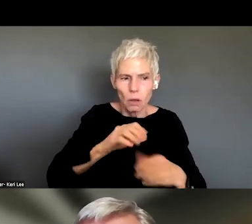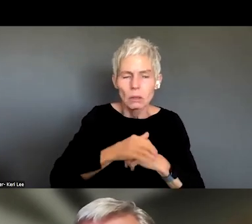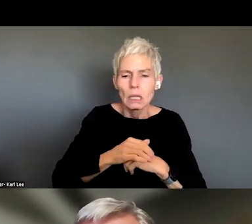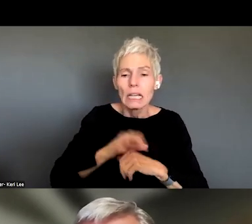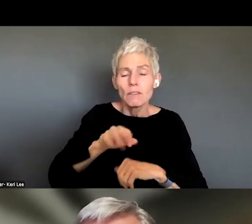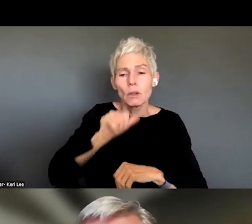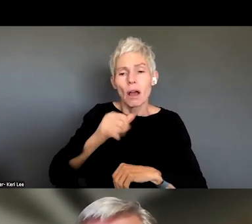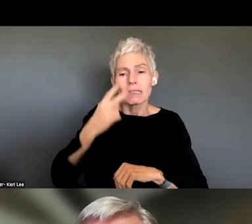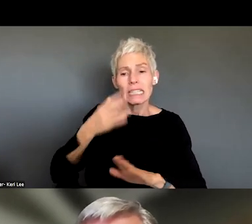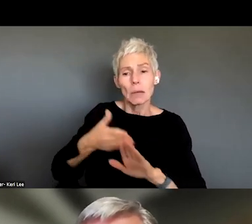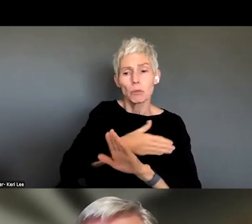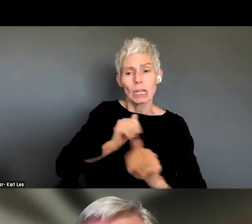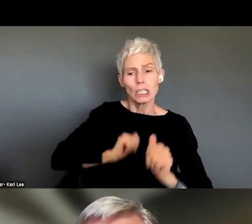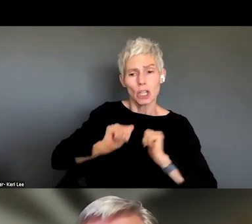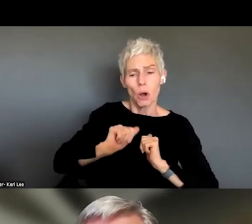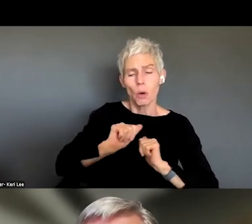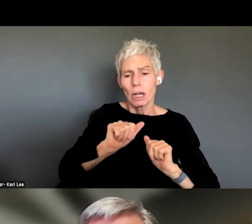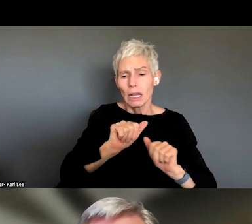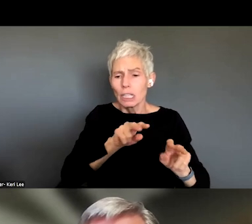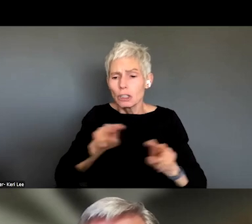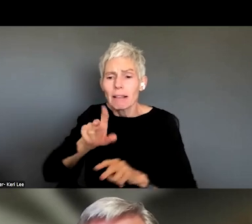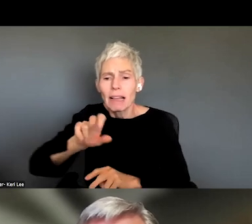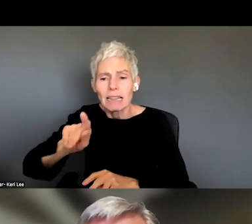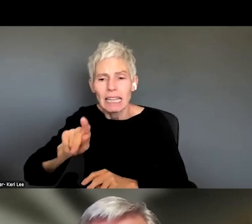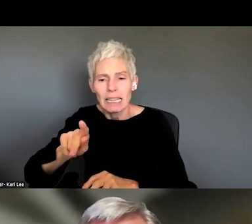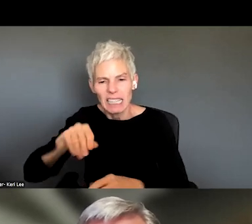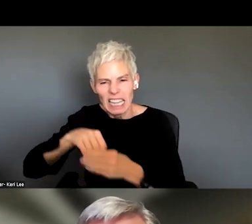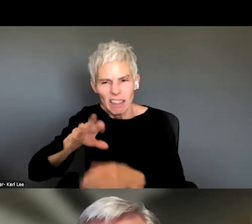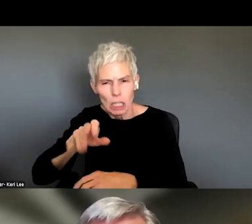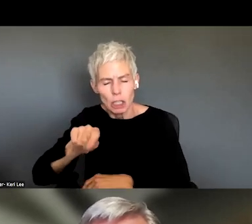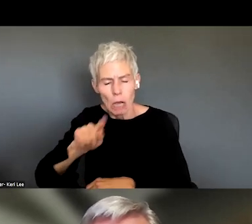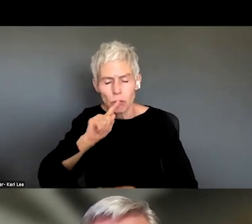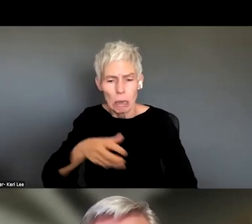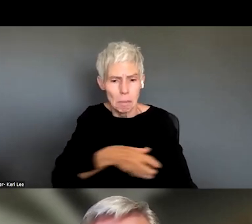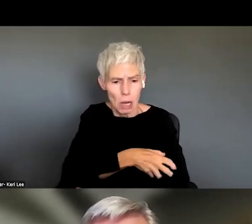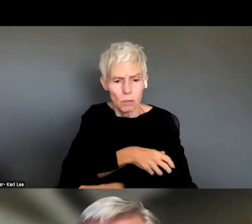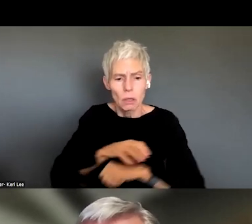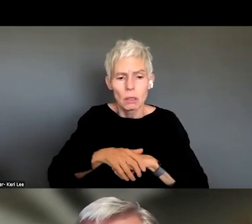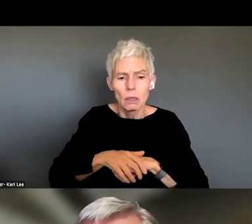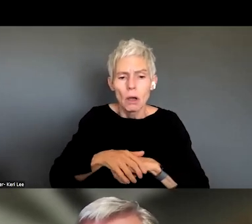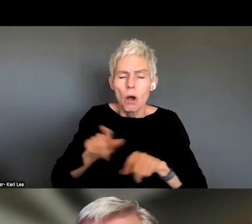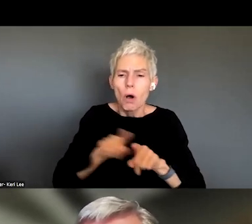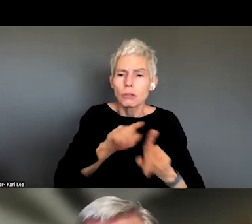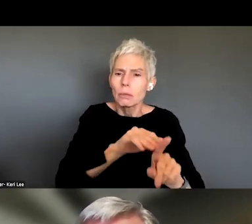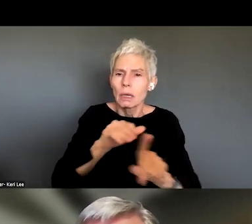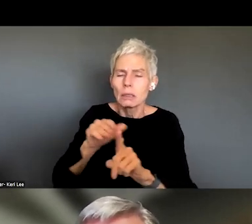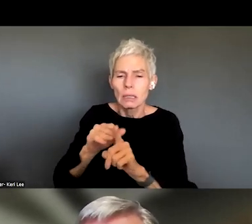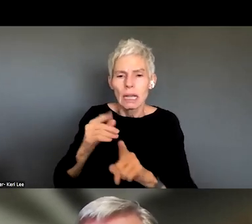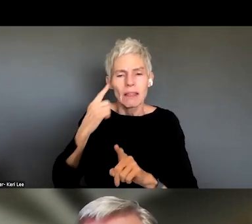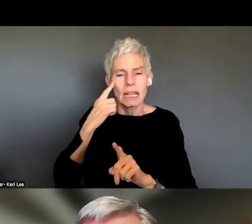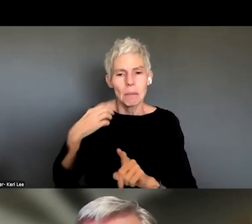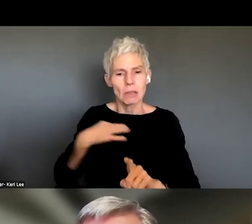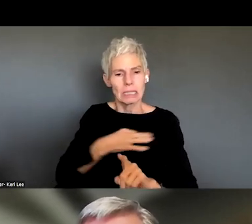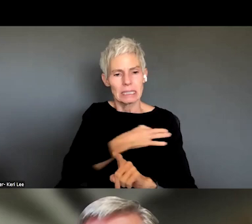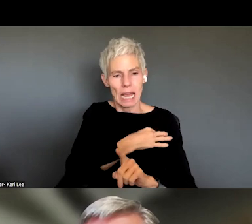the chat, as well as hopefully it'll be linked on the site. It's really powerful. It's a reminder as a sign off to think about the staff. Monica Johnson talked about taking